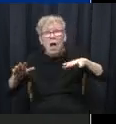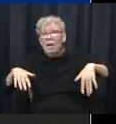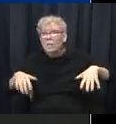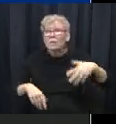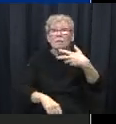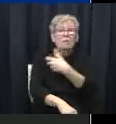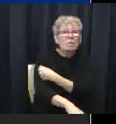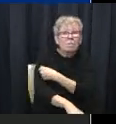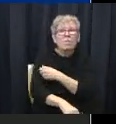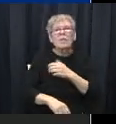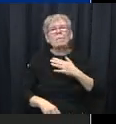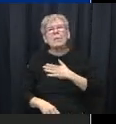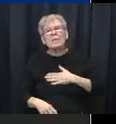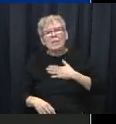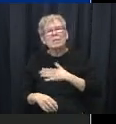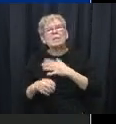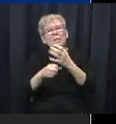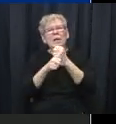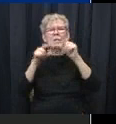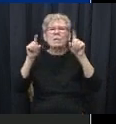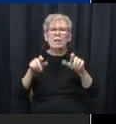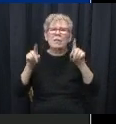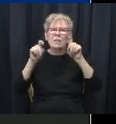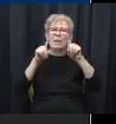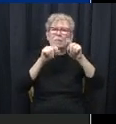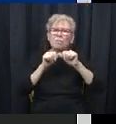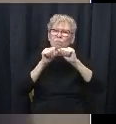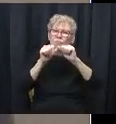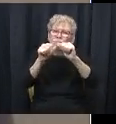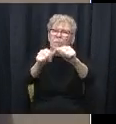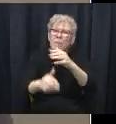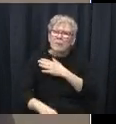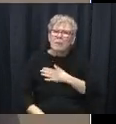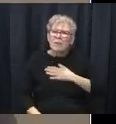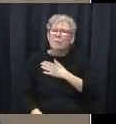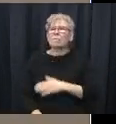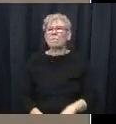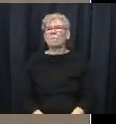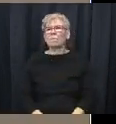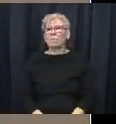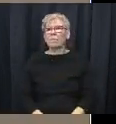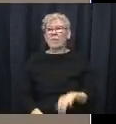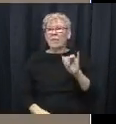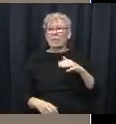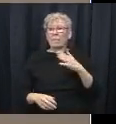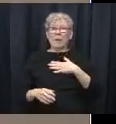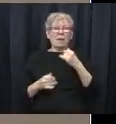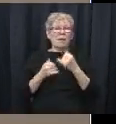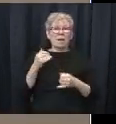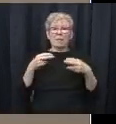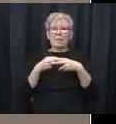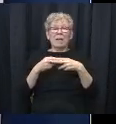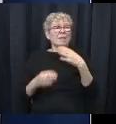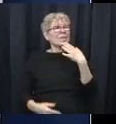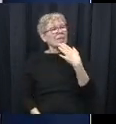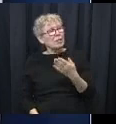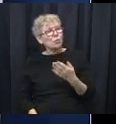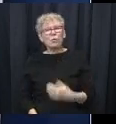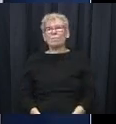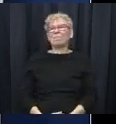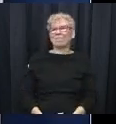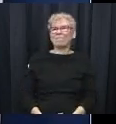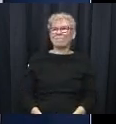That's my last slide. Thank you very much. Thank you, Jill, and Jill will be available for questions, as will I. And thank